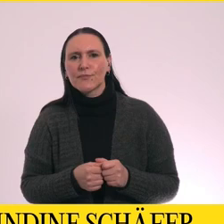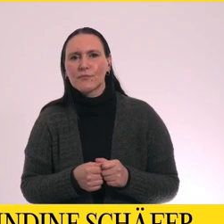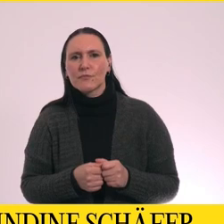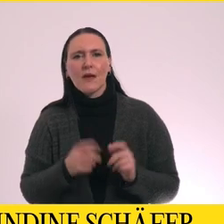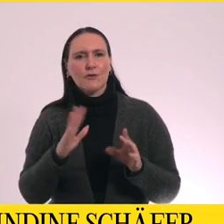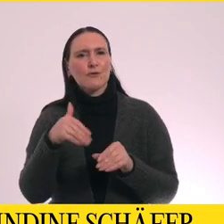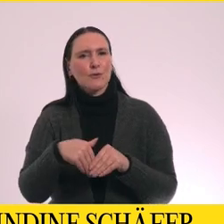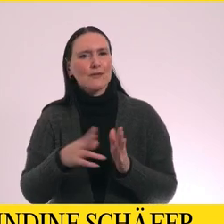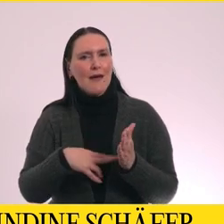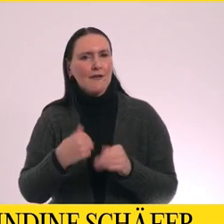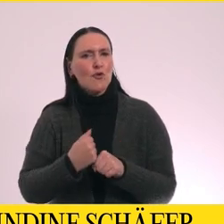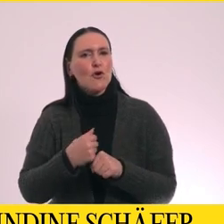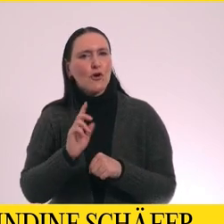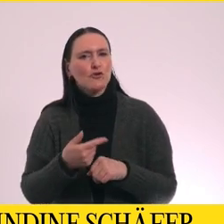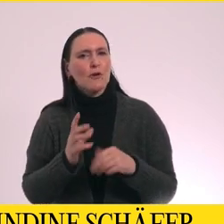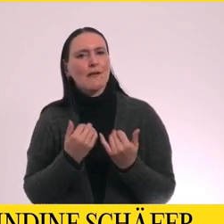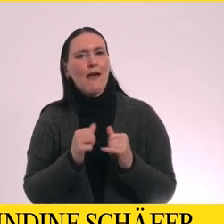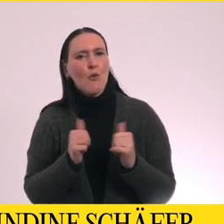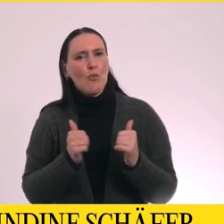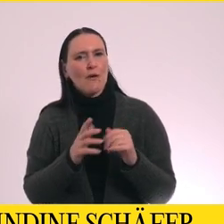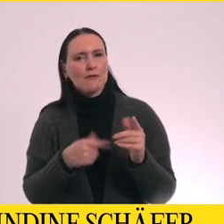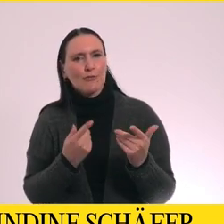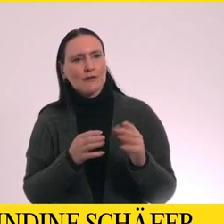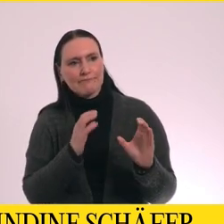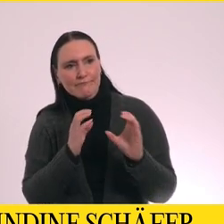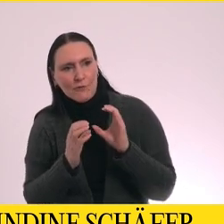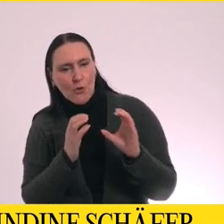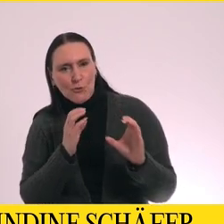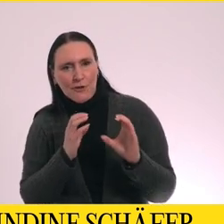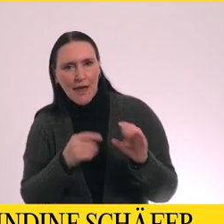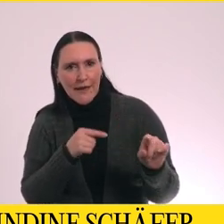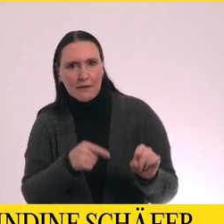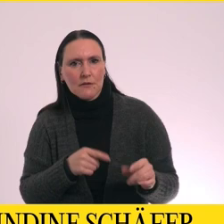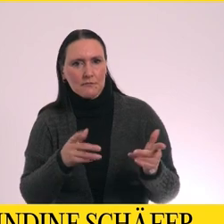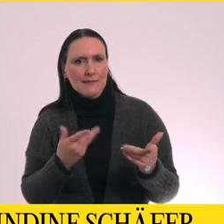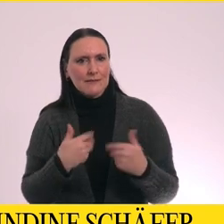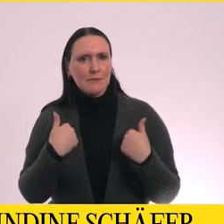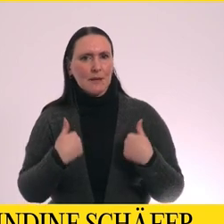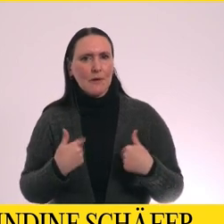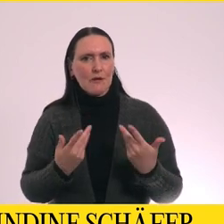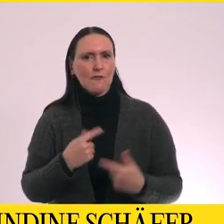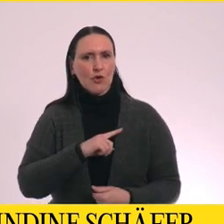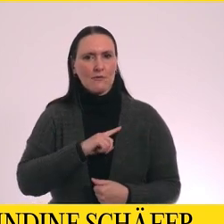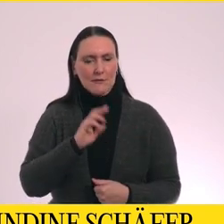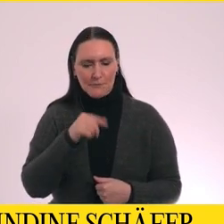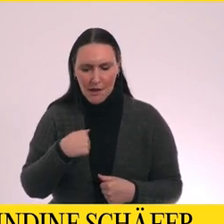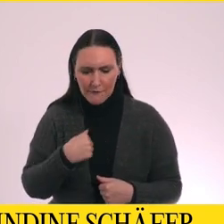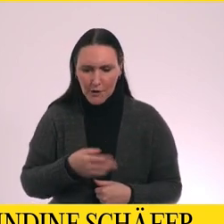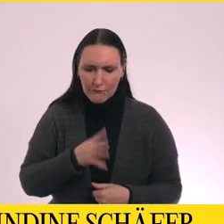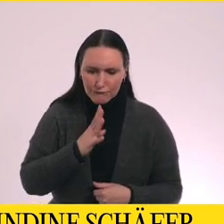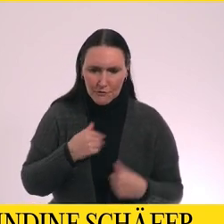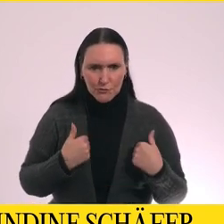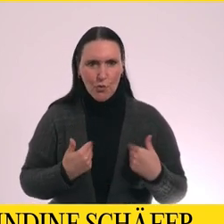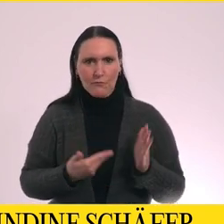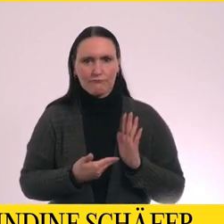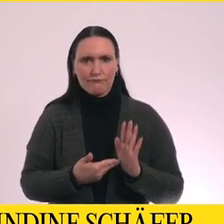yeah, it's obviously really important in the films that actually people speak for themselves, and that they can represent themselves. And I think